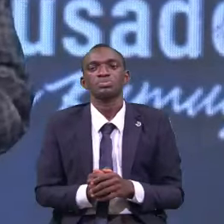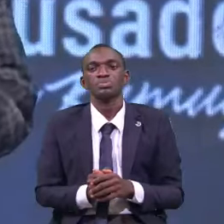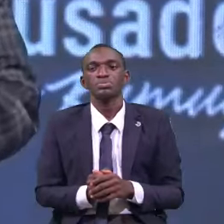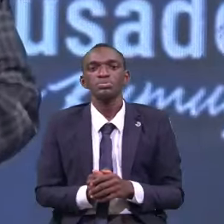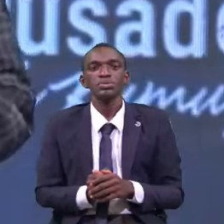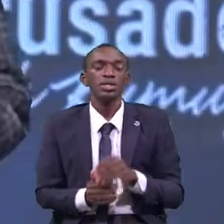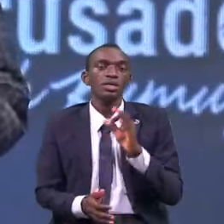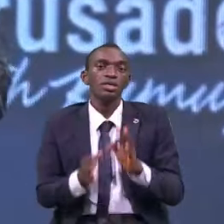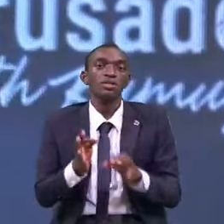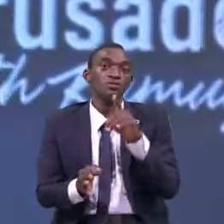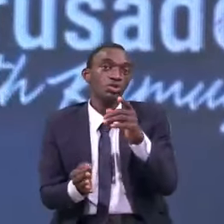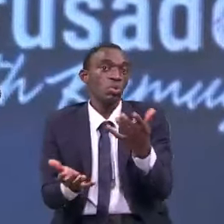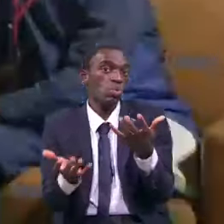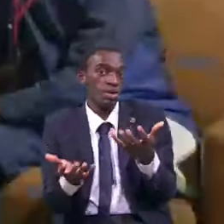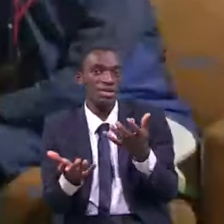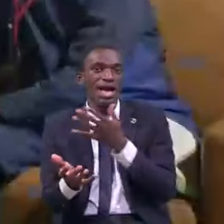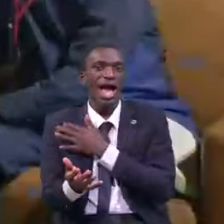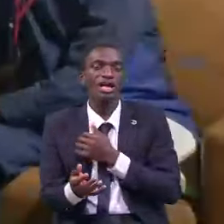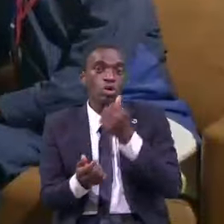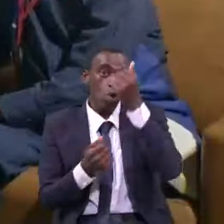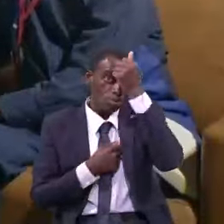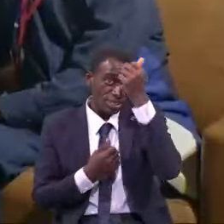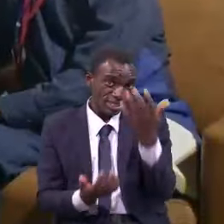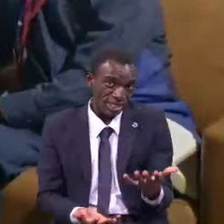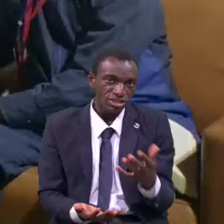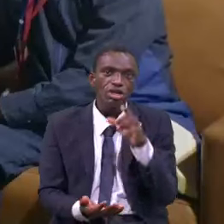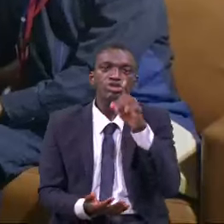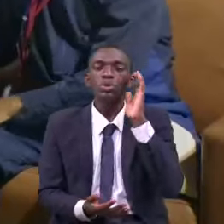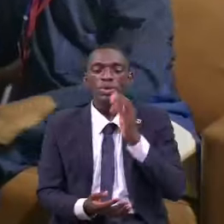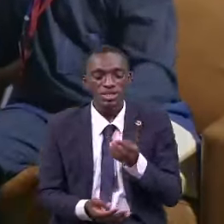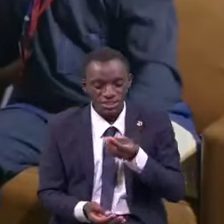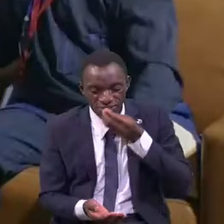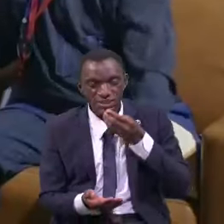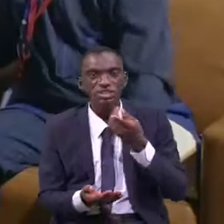If you be willing and obedient, you shall eat the good of the land.